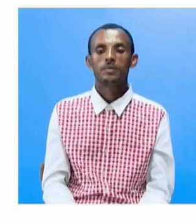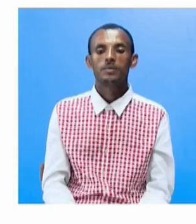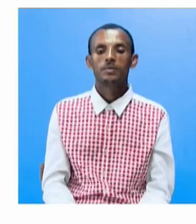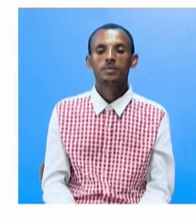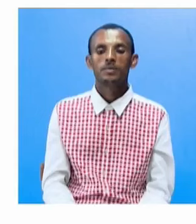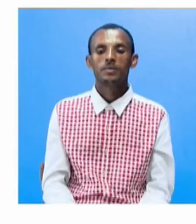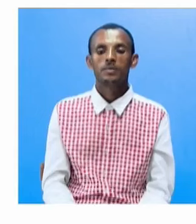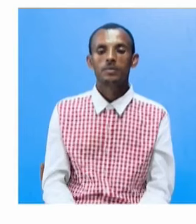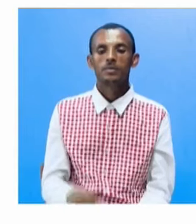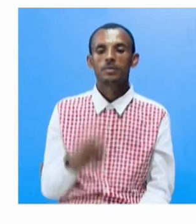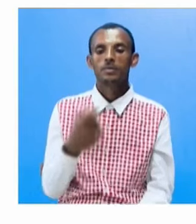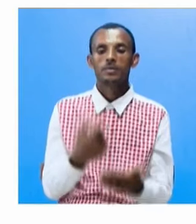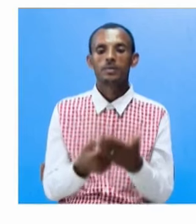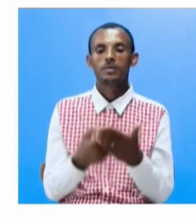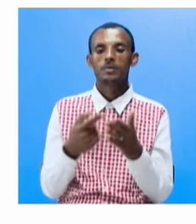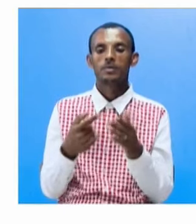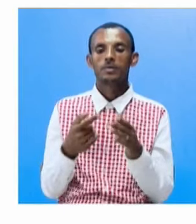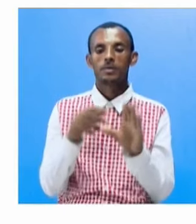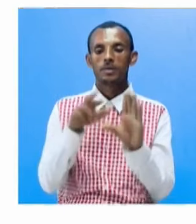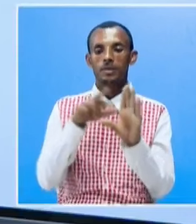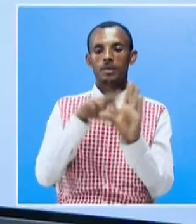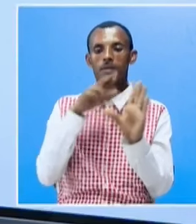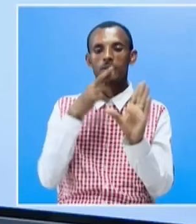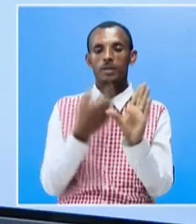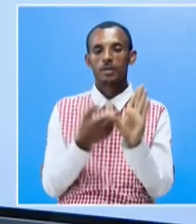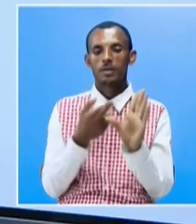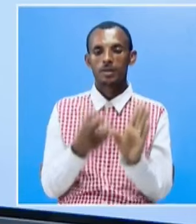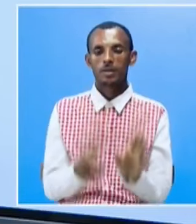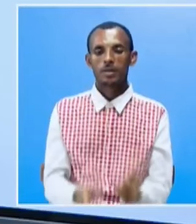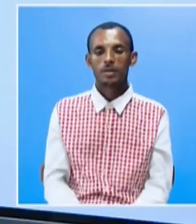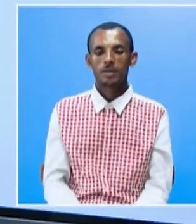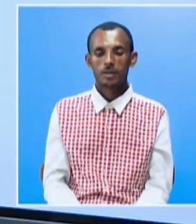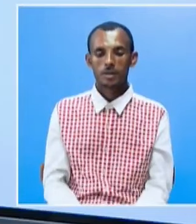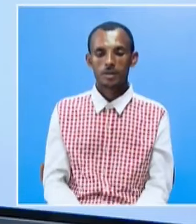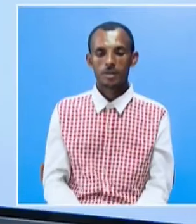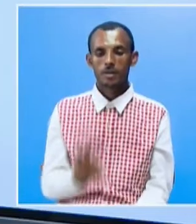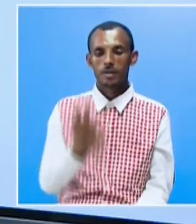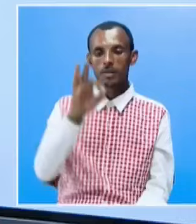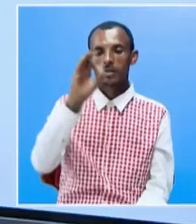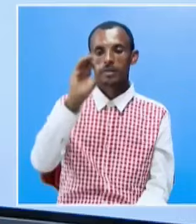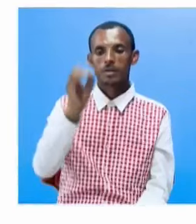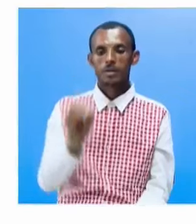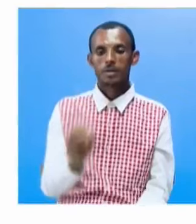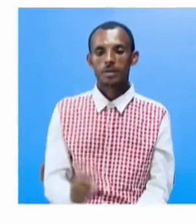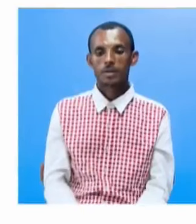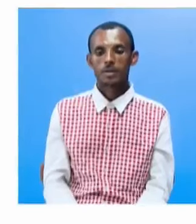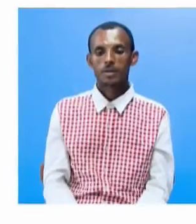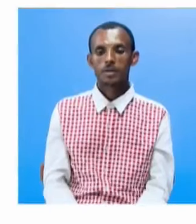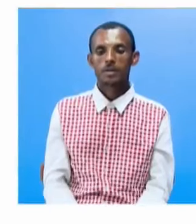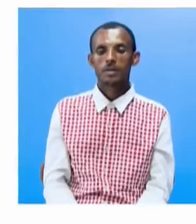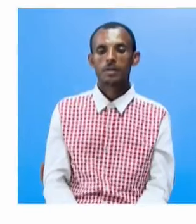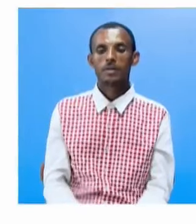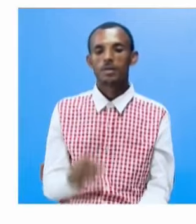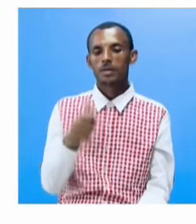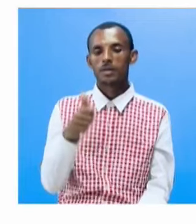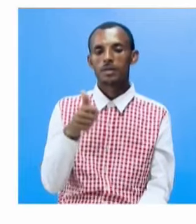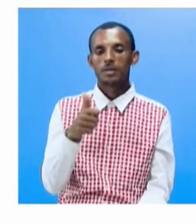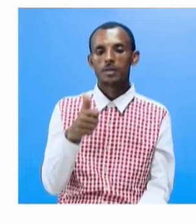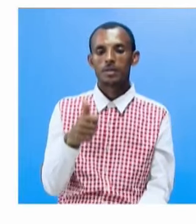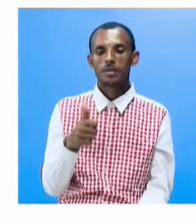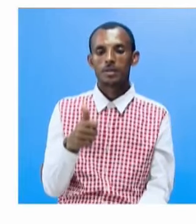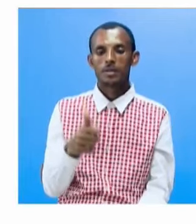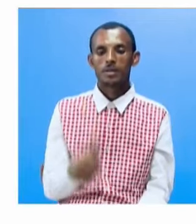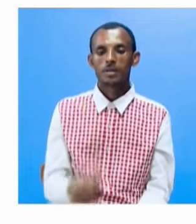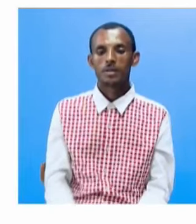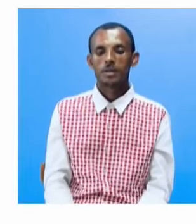Okay, this angle is 90 degree. This side is 10